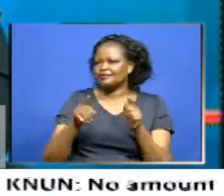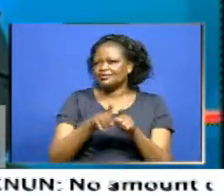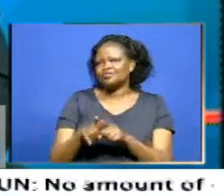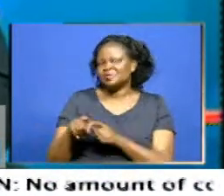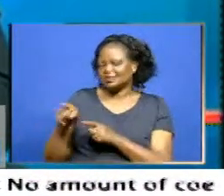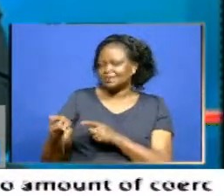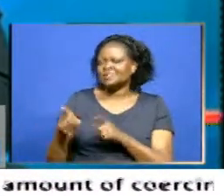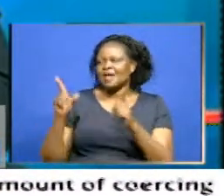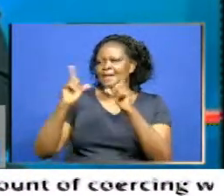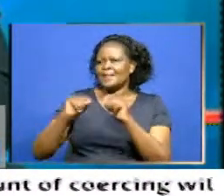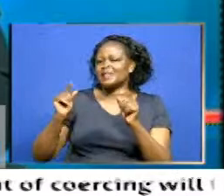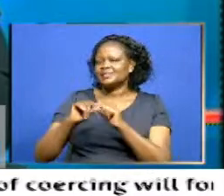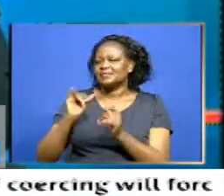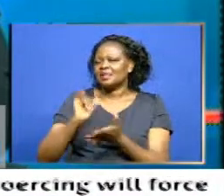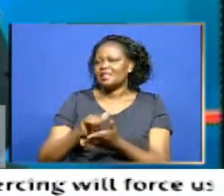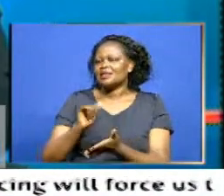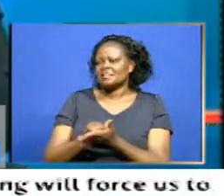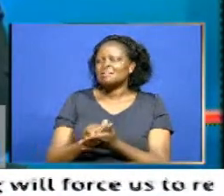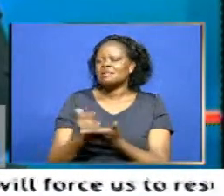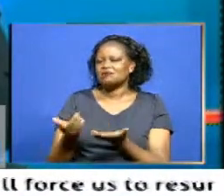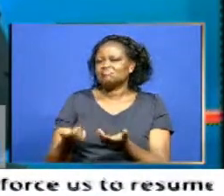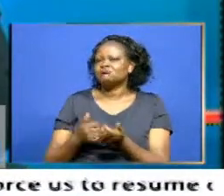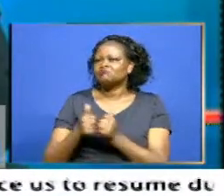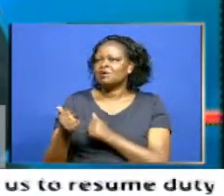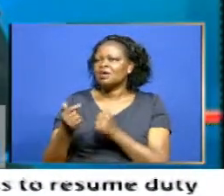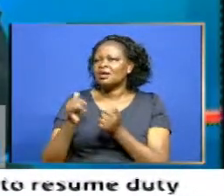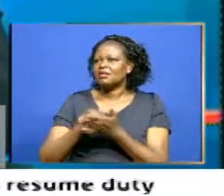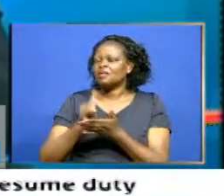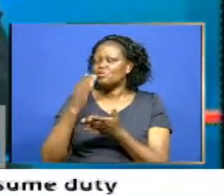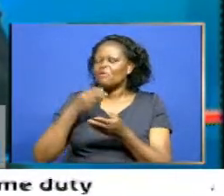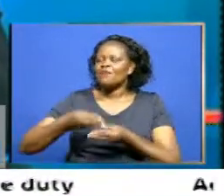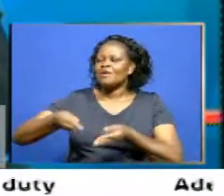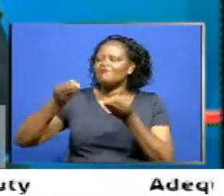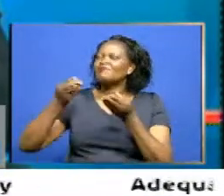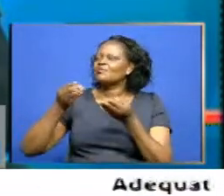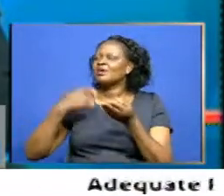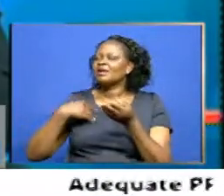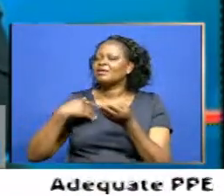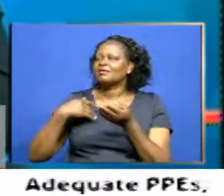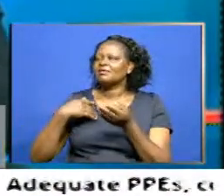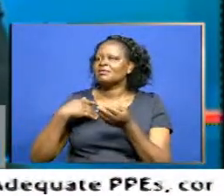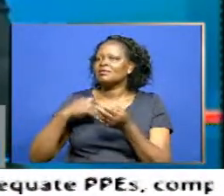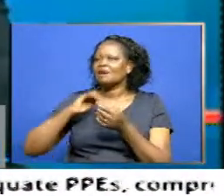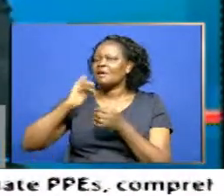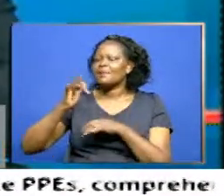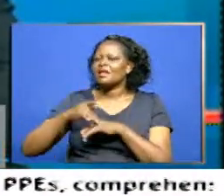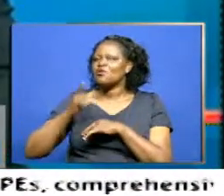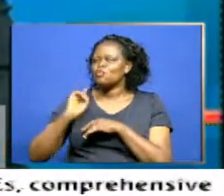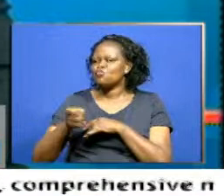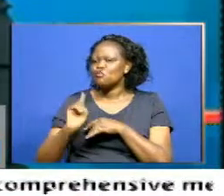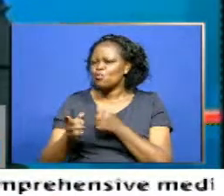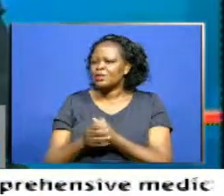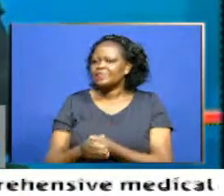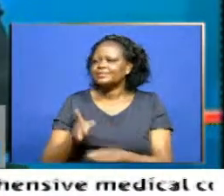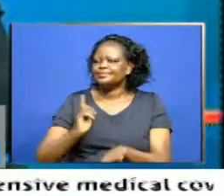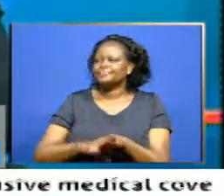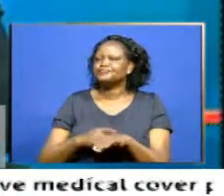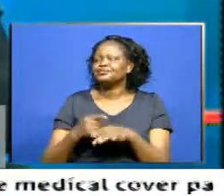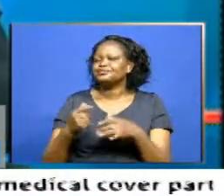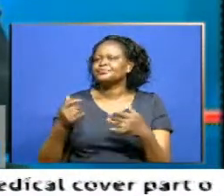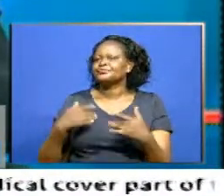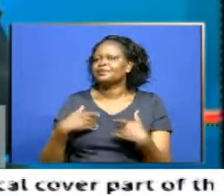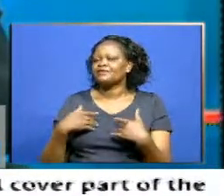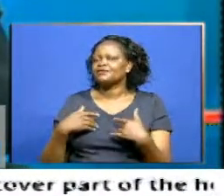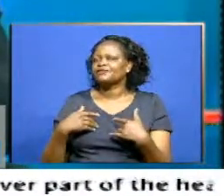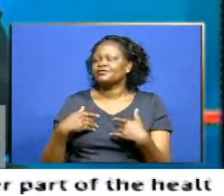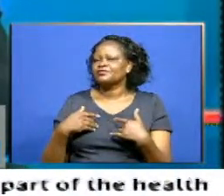probably the message that we are trying to pass, and also why we came up with the Urban Early Warning, Early Action. When you go to informal settlements, the